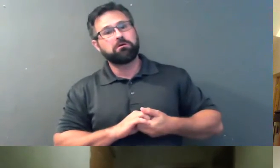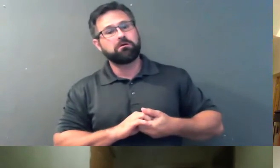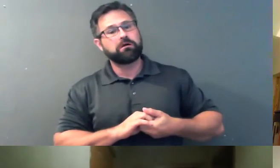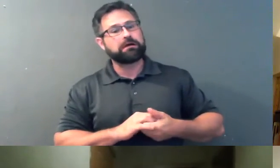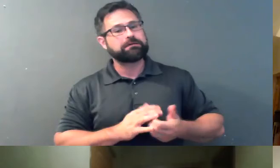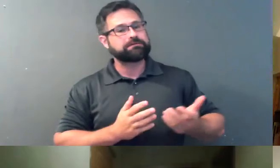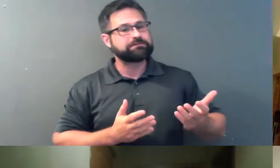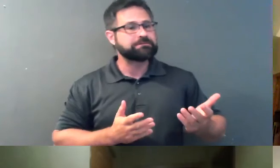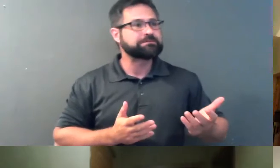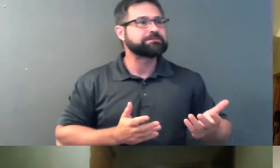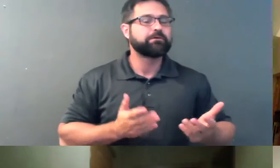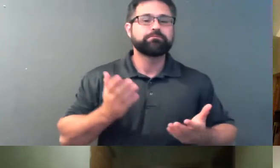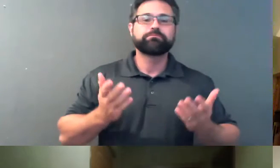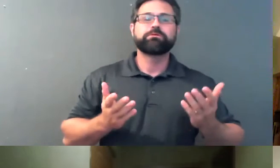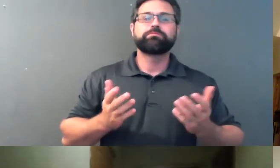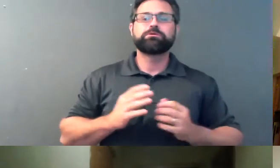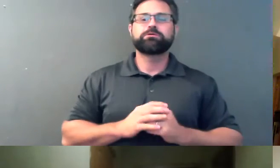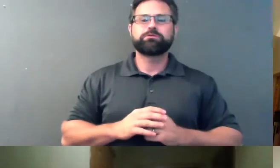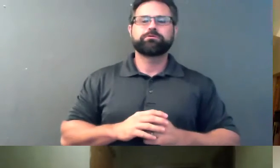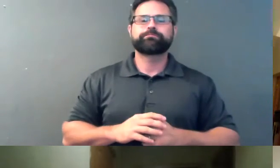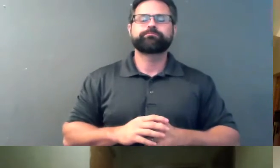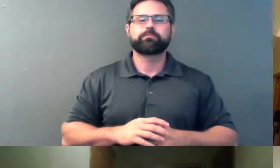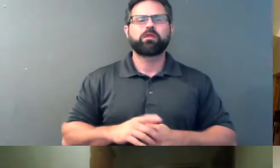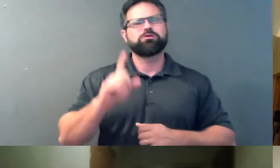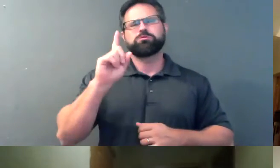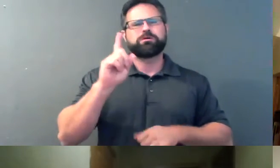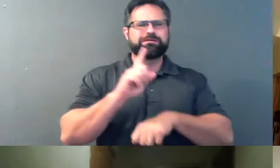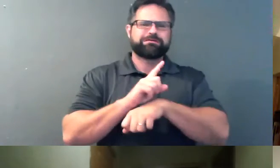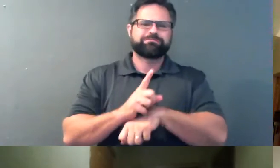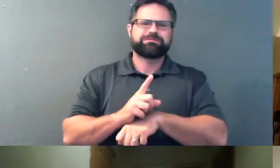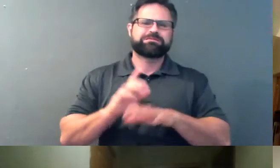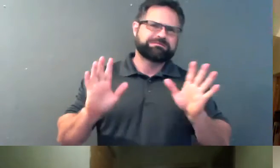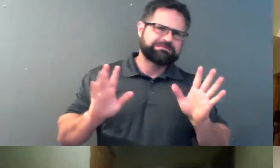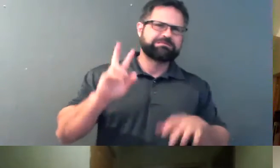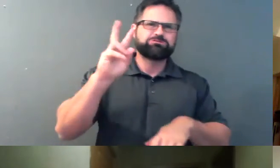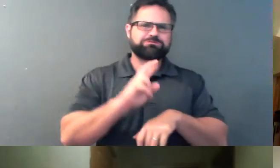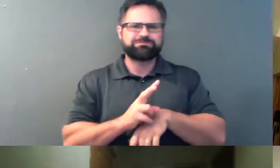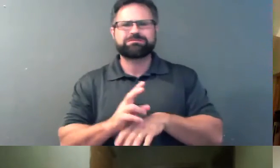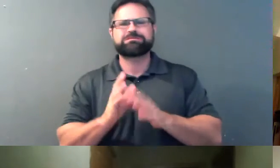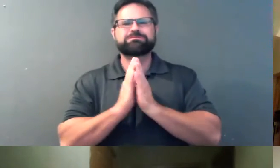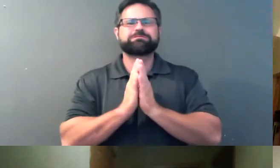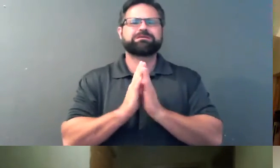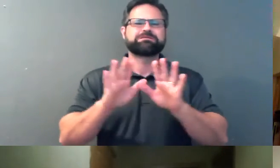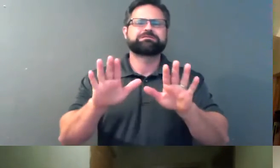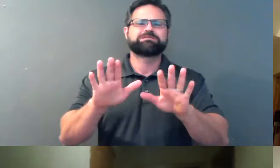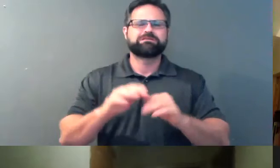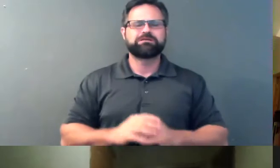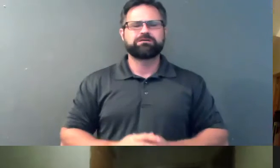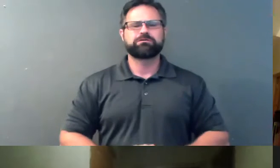let's see, let's just take a minute or two, please. Thank you.